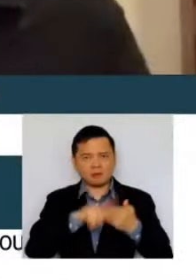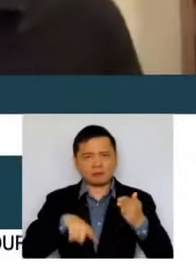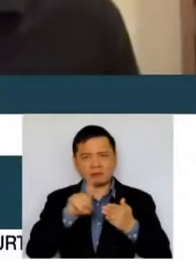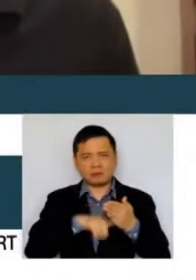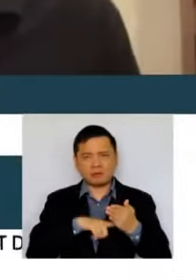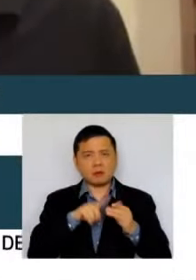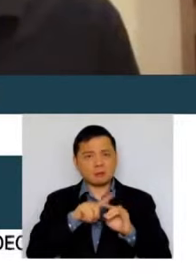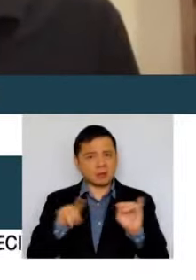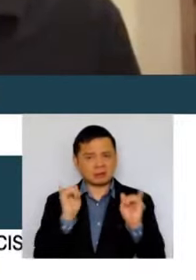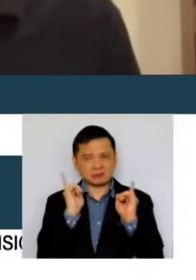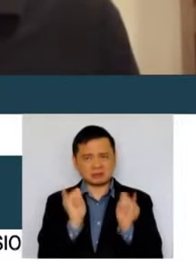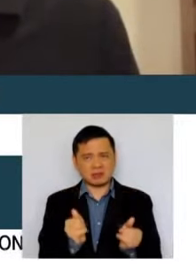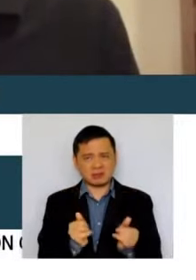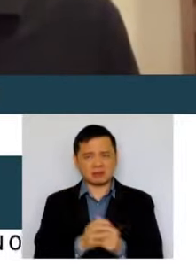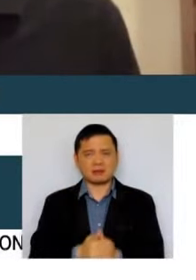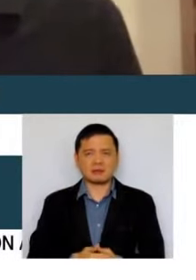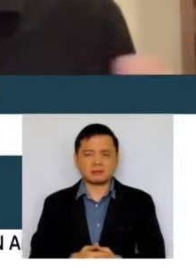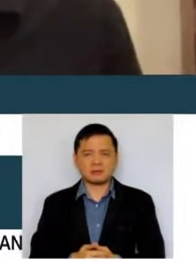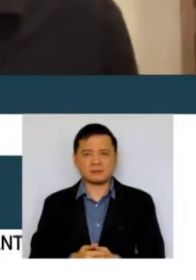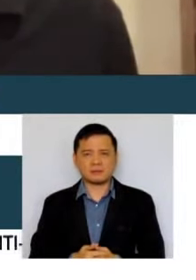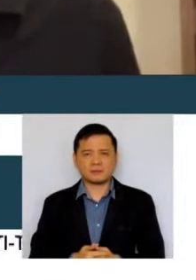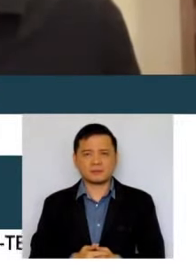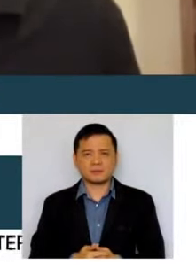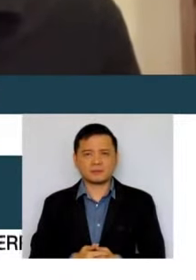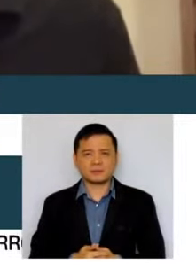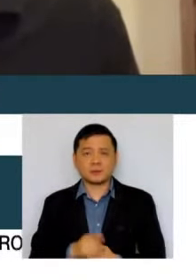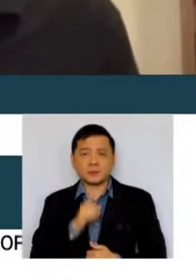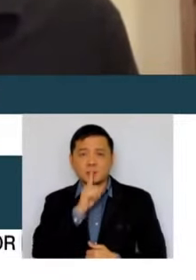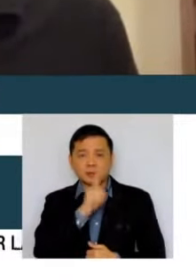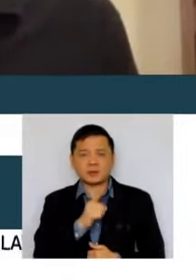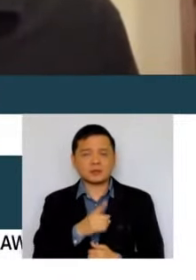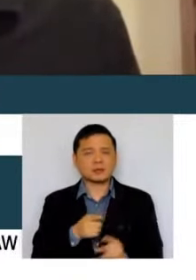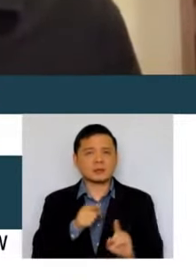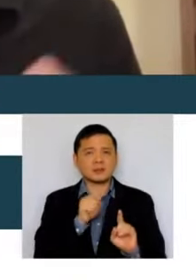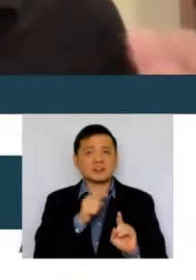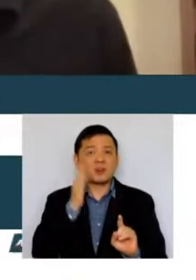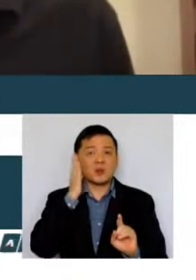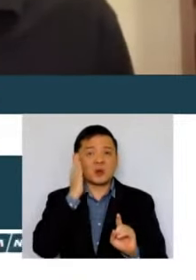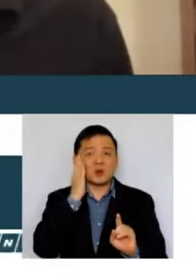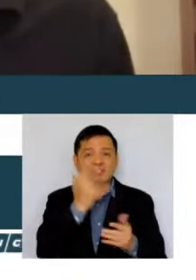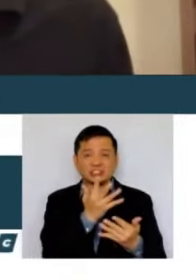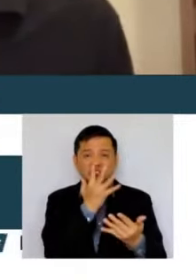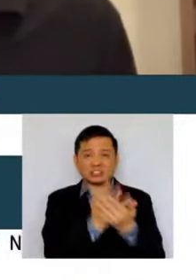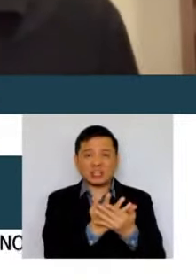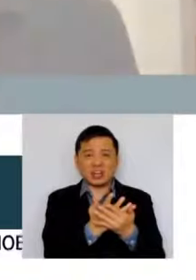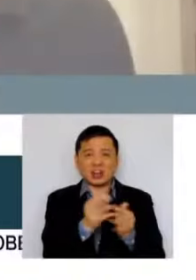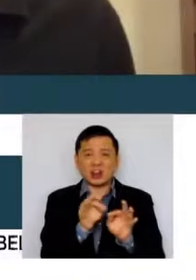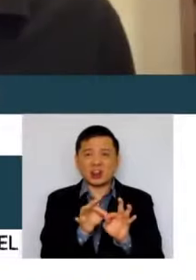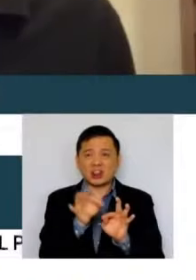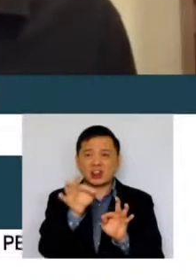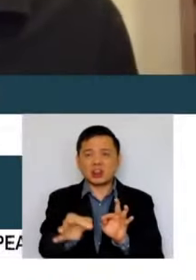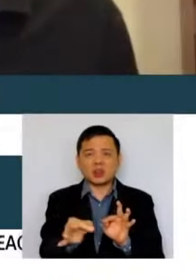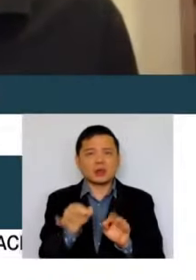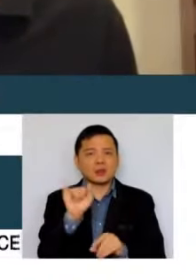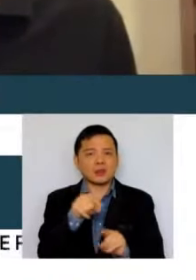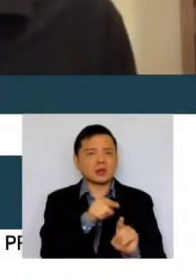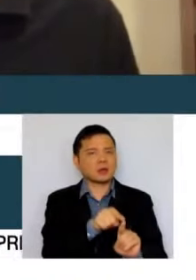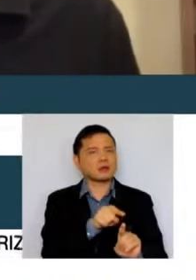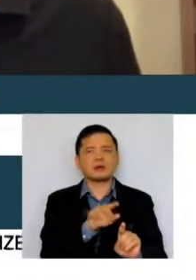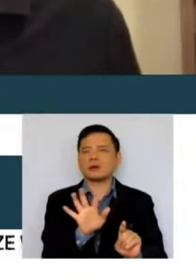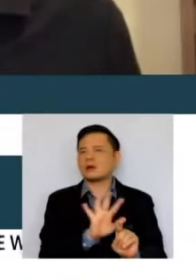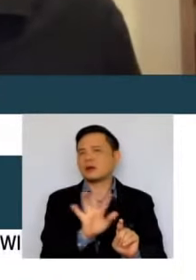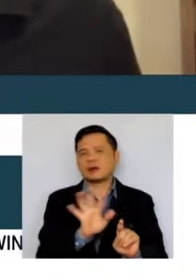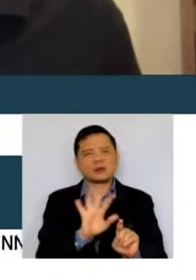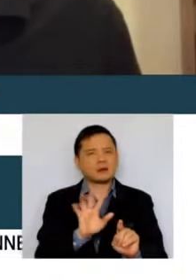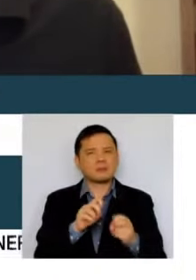It's really the whole concept of extended detention. You know, it's that in itself is already problematic. It's a contentious provision